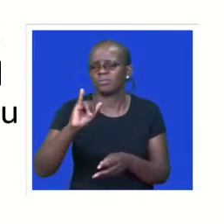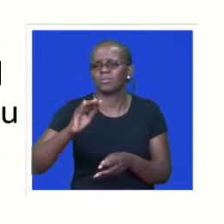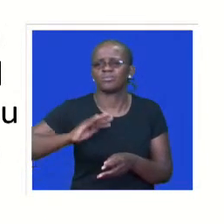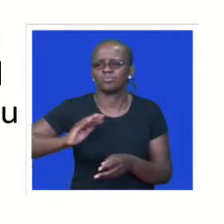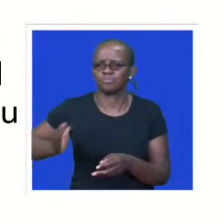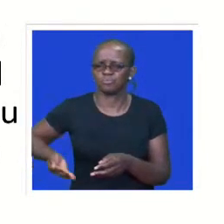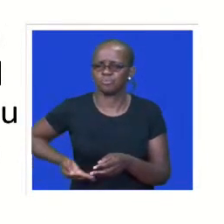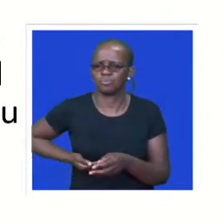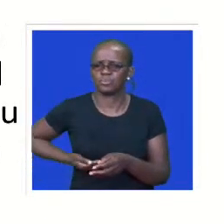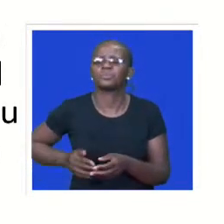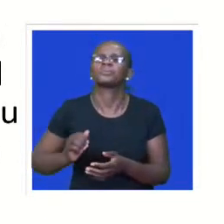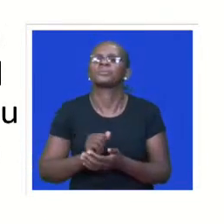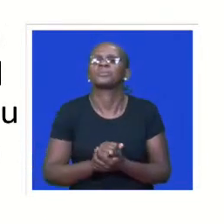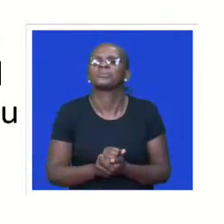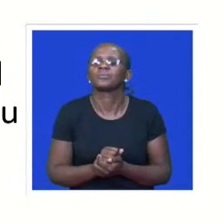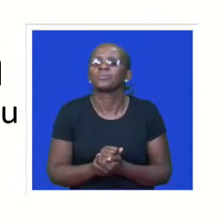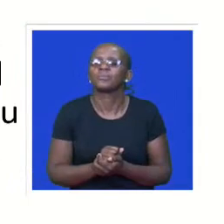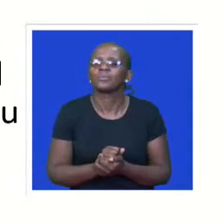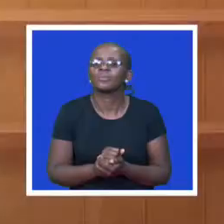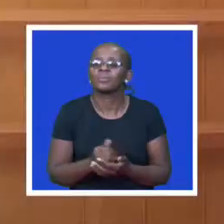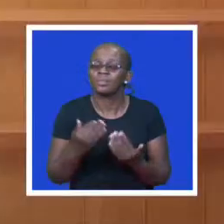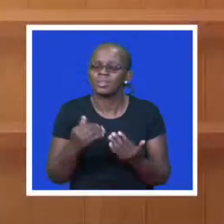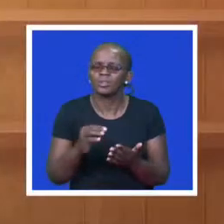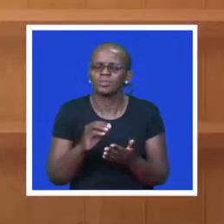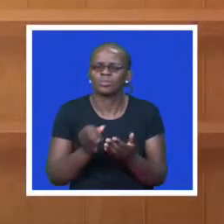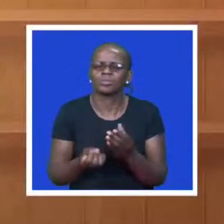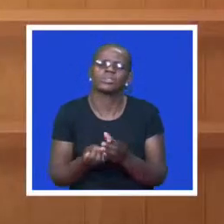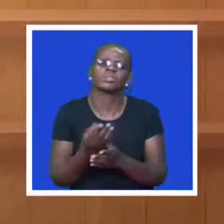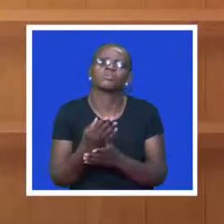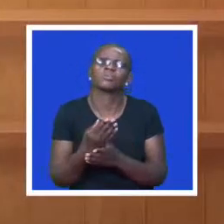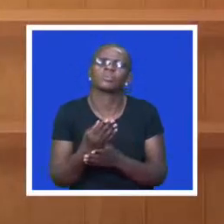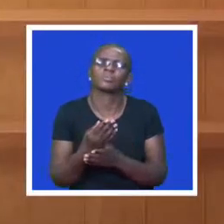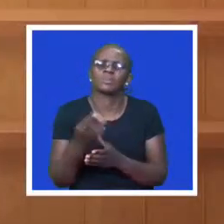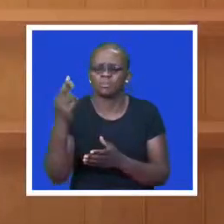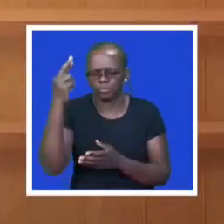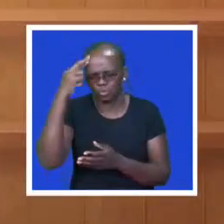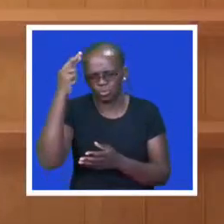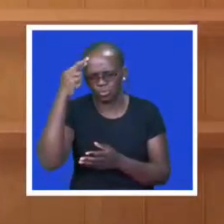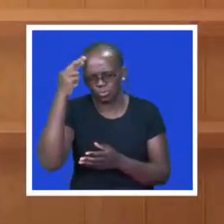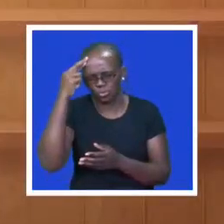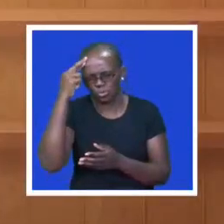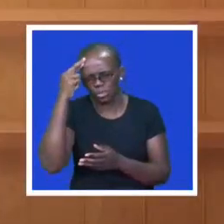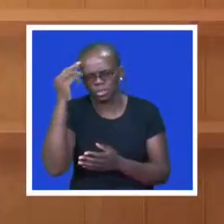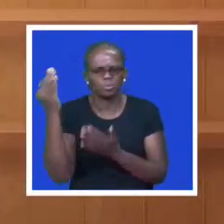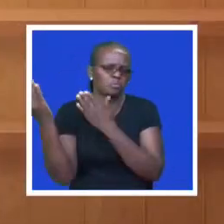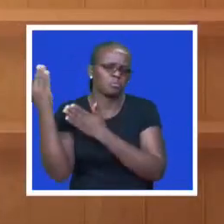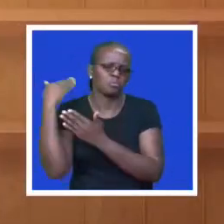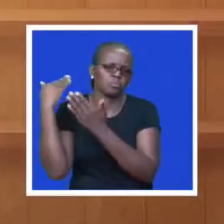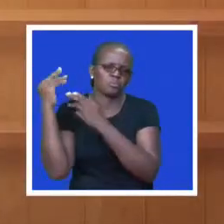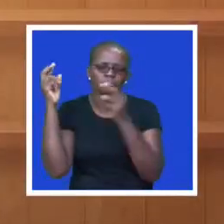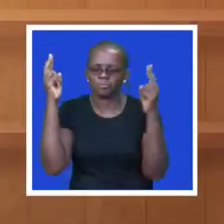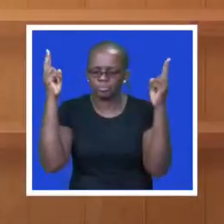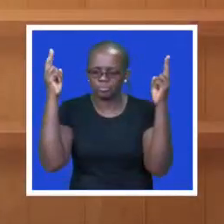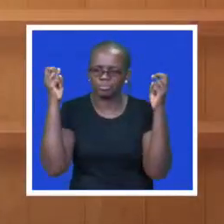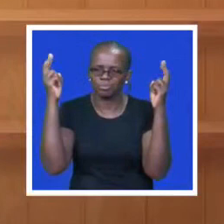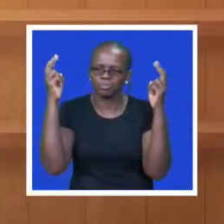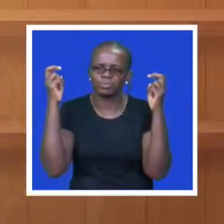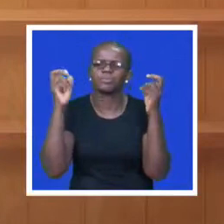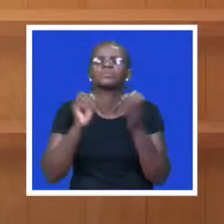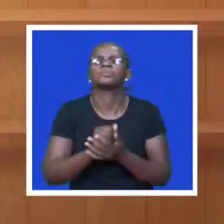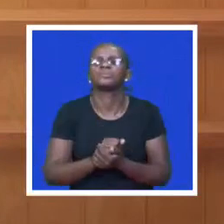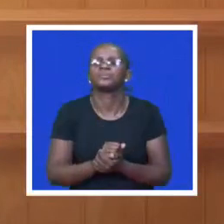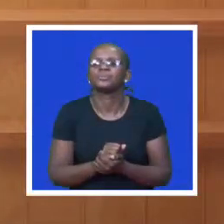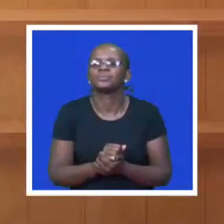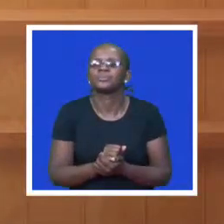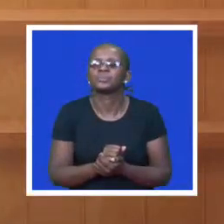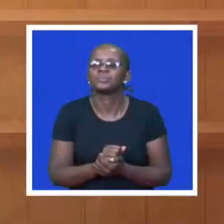Let us start with a quick recap of our previous lesson, dear Lena. What did we learn from our previous lesson? From our previous